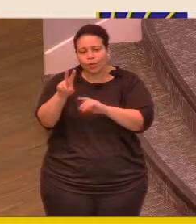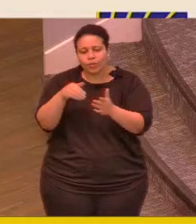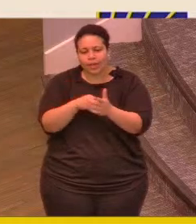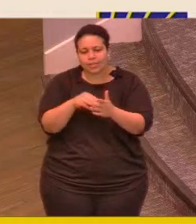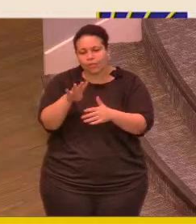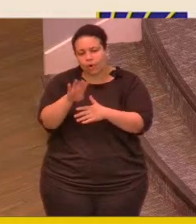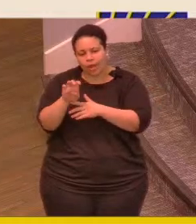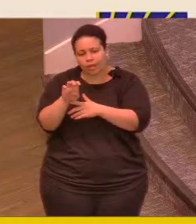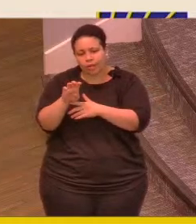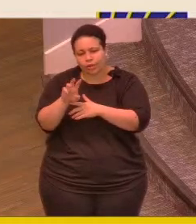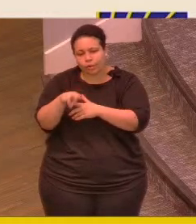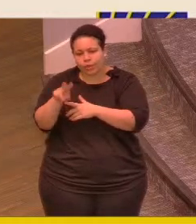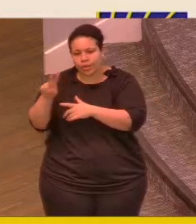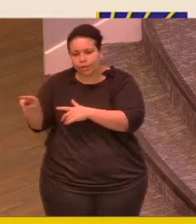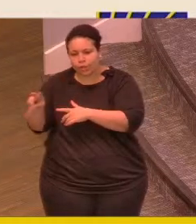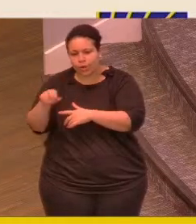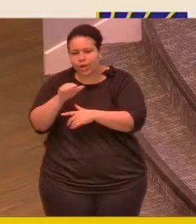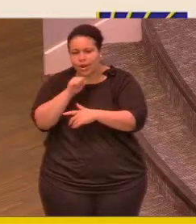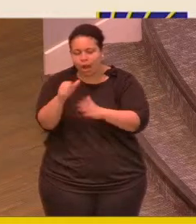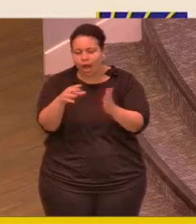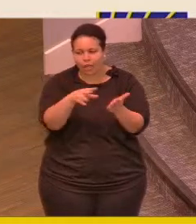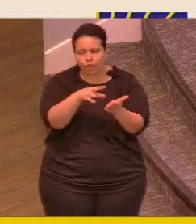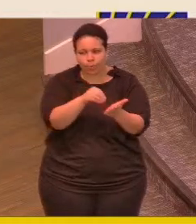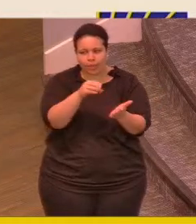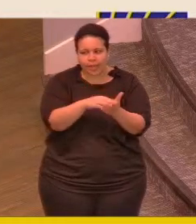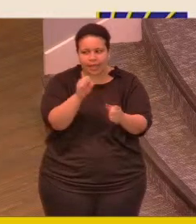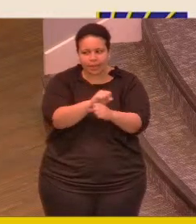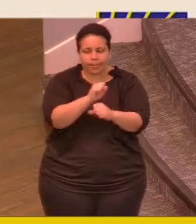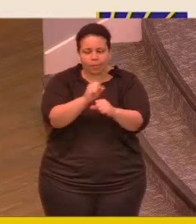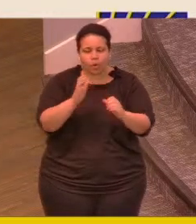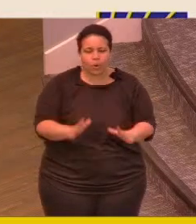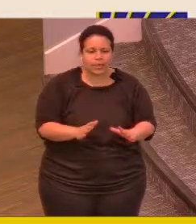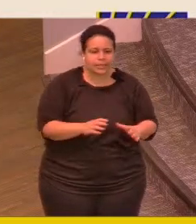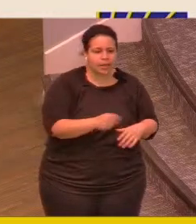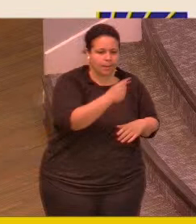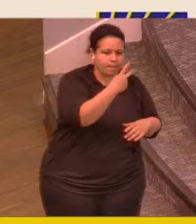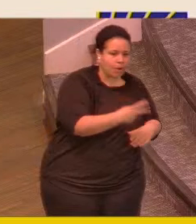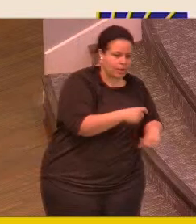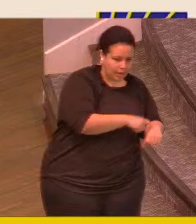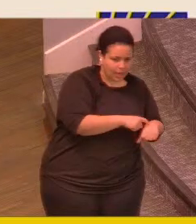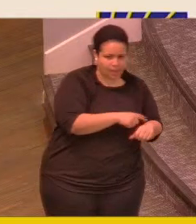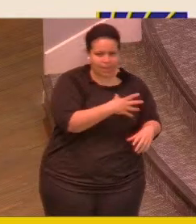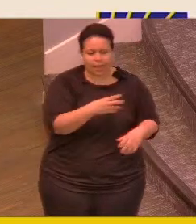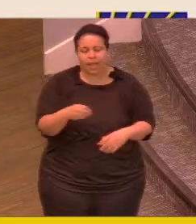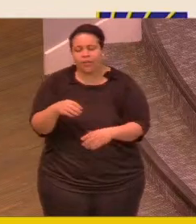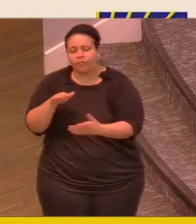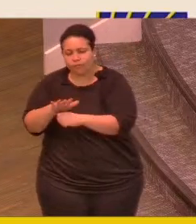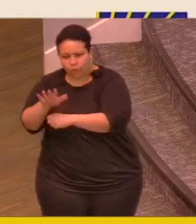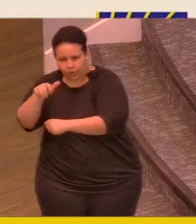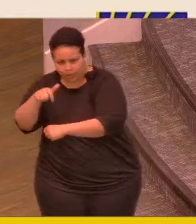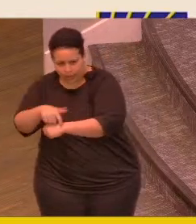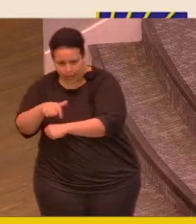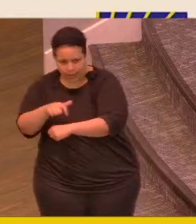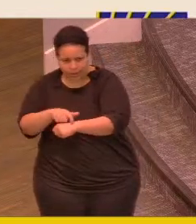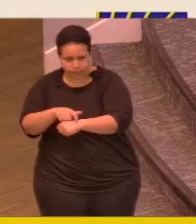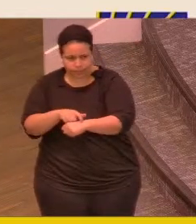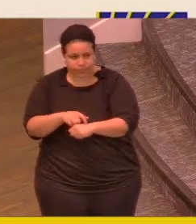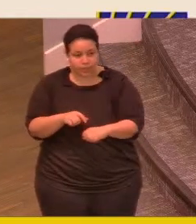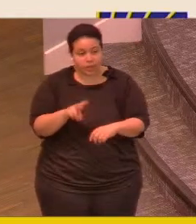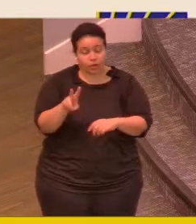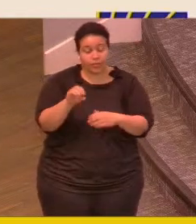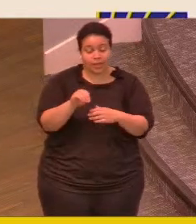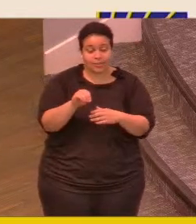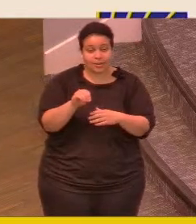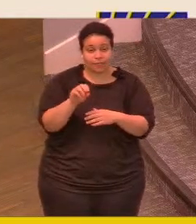2,422 unduplicated employees. So these are full-time and part-time employees. Out of those